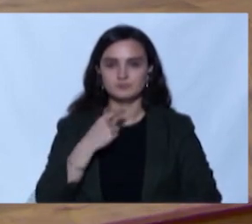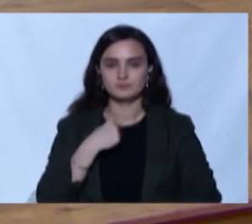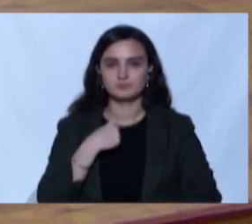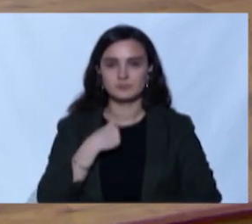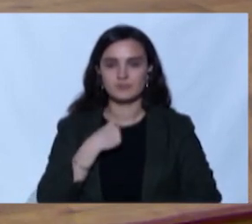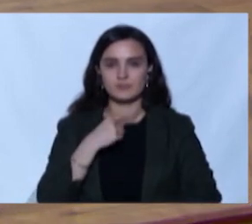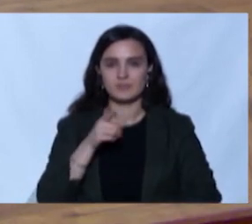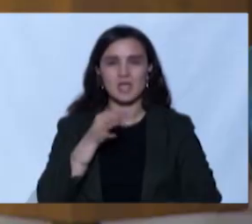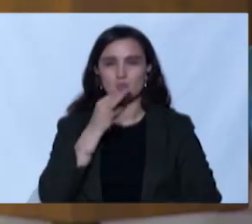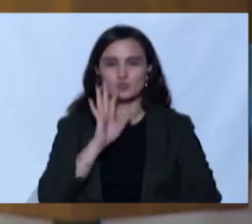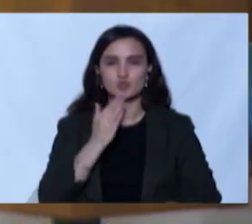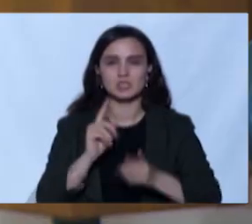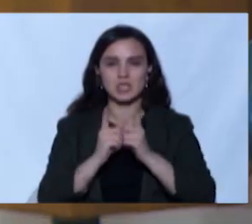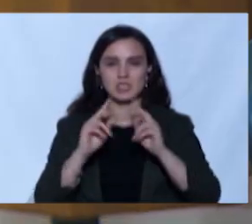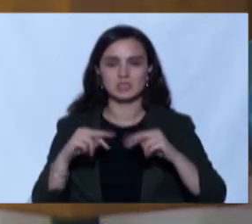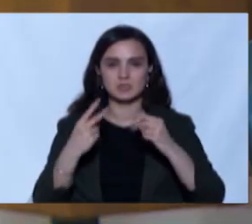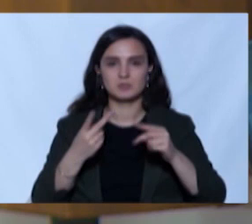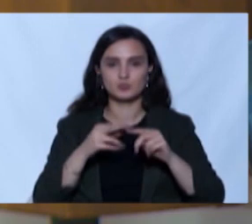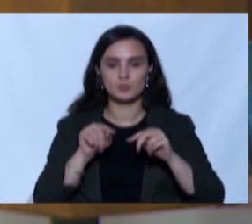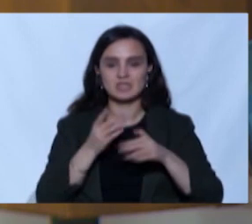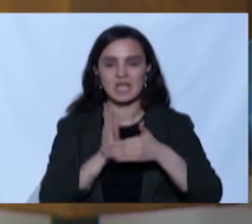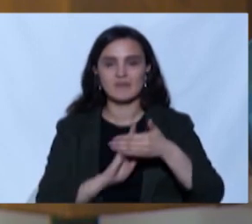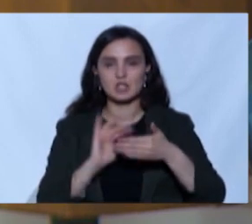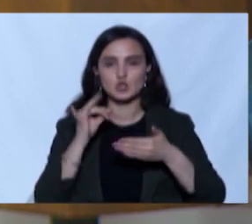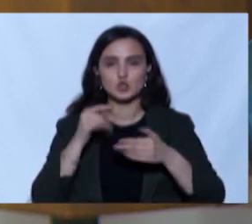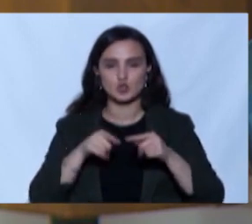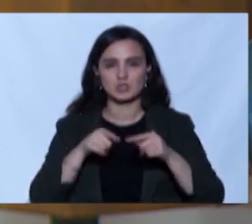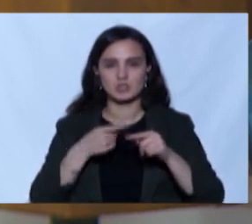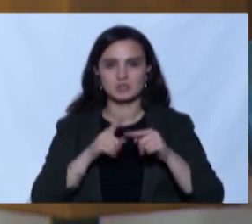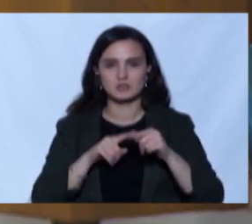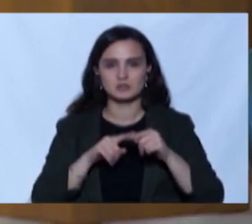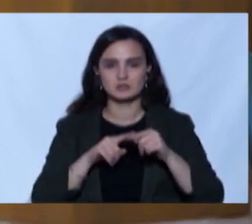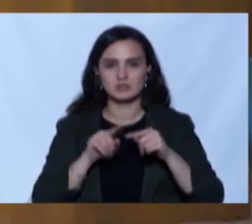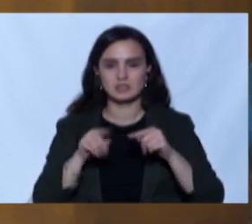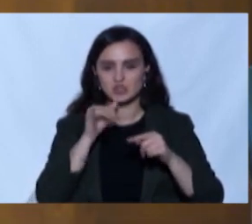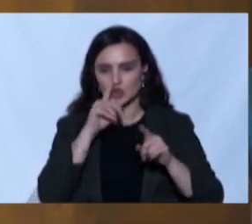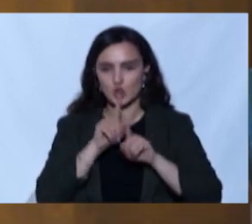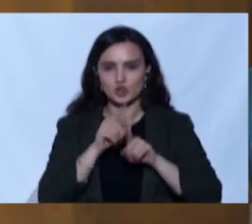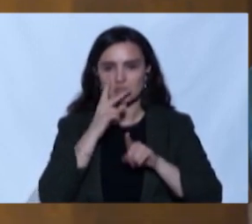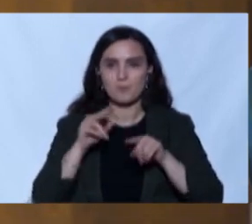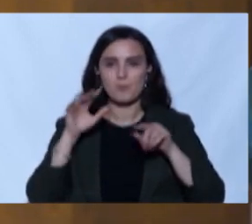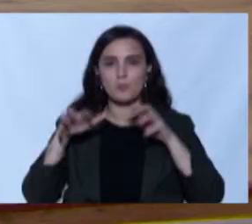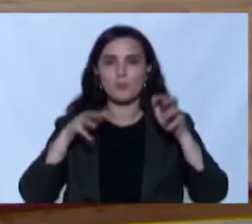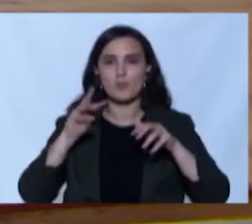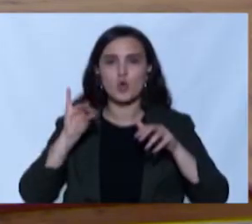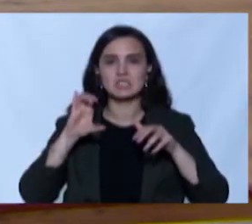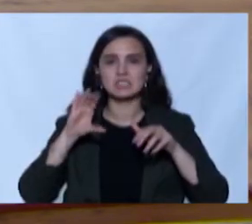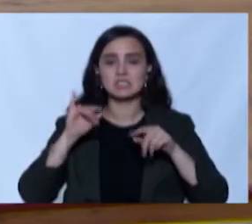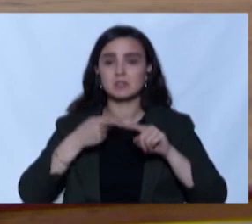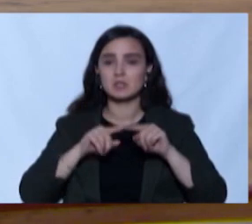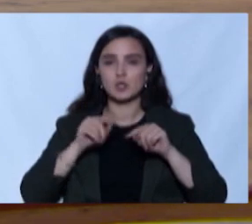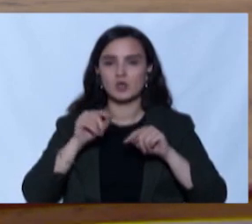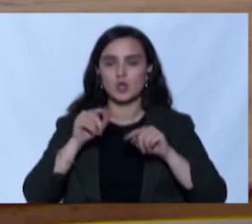that interpretation very much, because I feel the power of the story is in its depiction of a monster that has physical